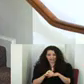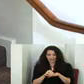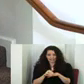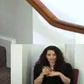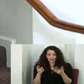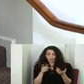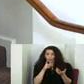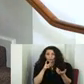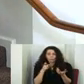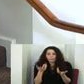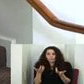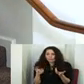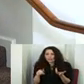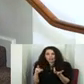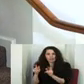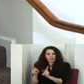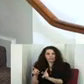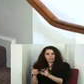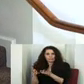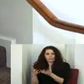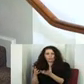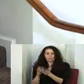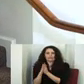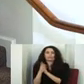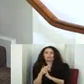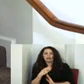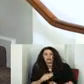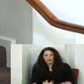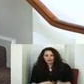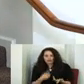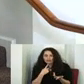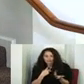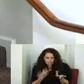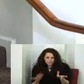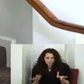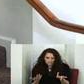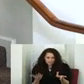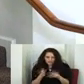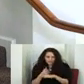else would be hungry and thirsty after such an ordeal?